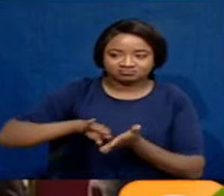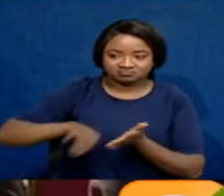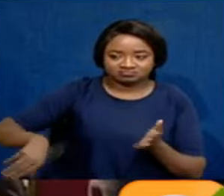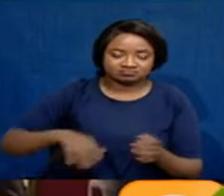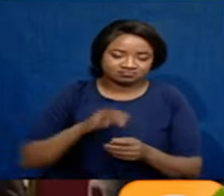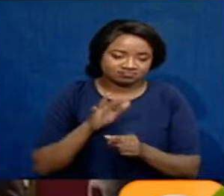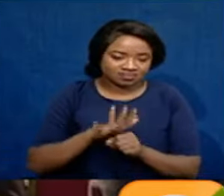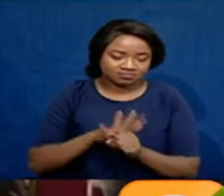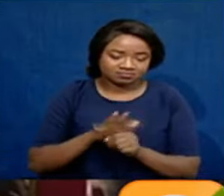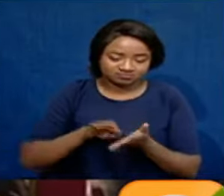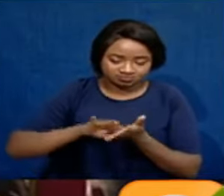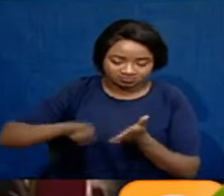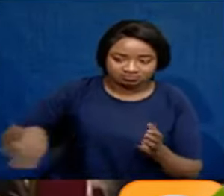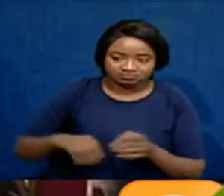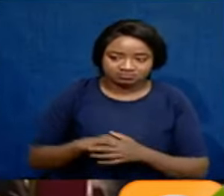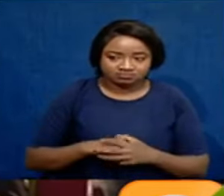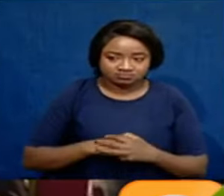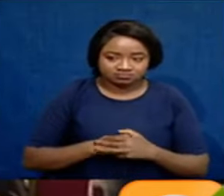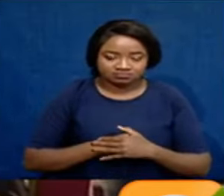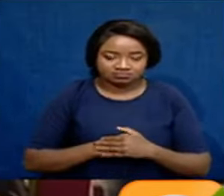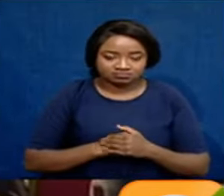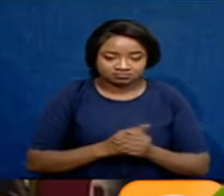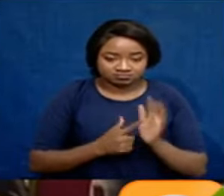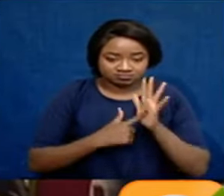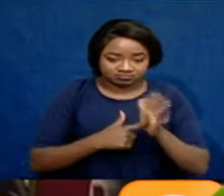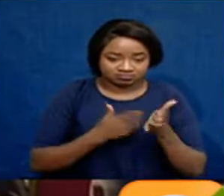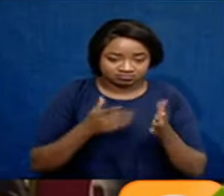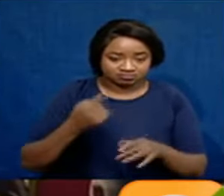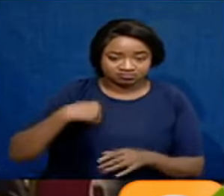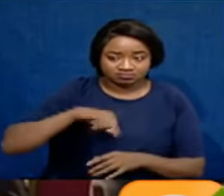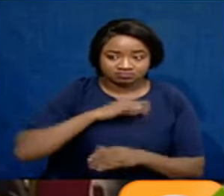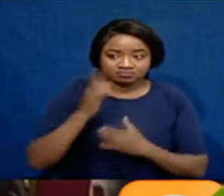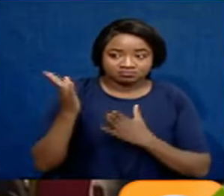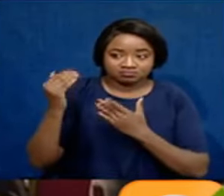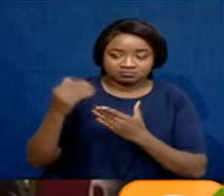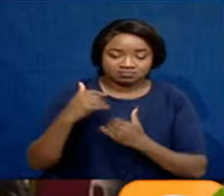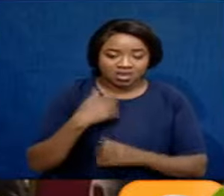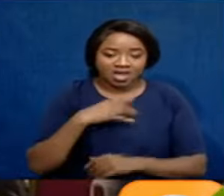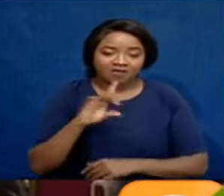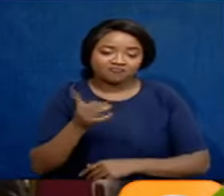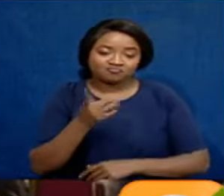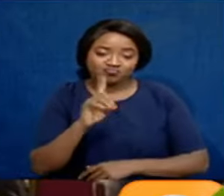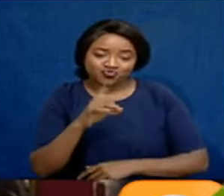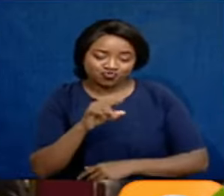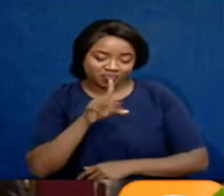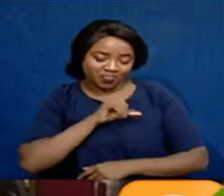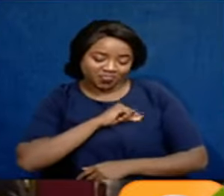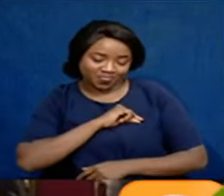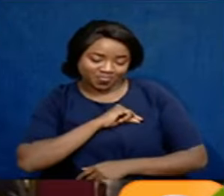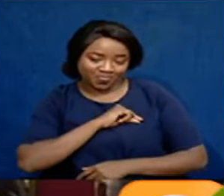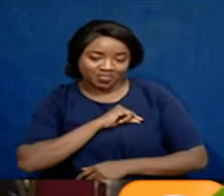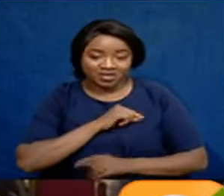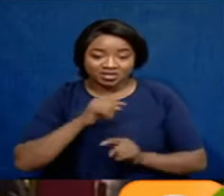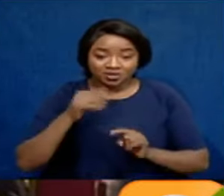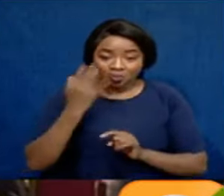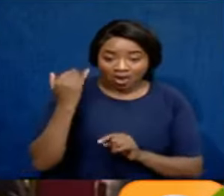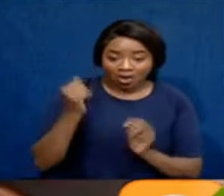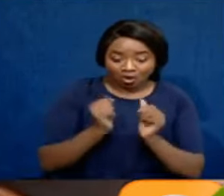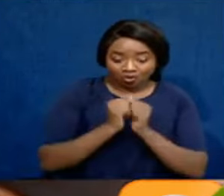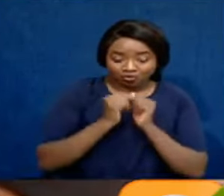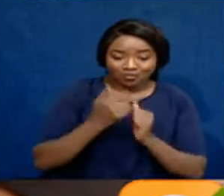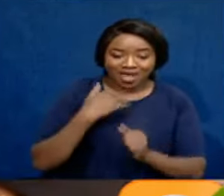it, at this point, we were expected to have the blue ribbons like we do in the Pink October. We have pink ribbons to commemorate breast